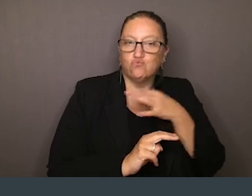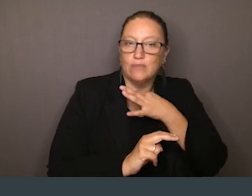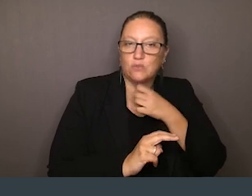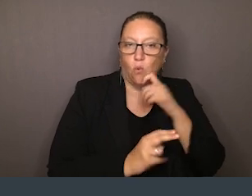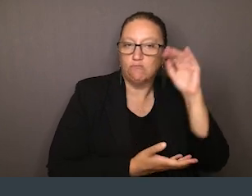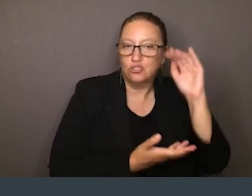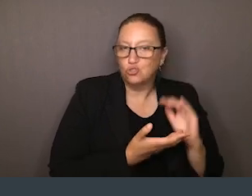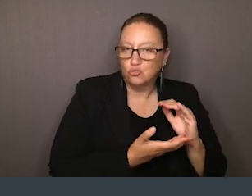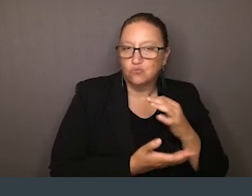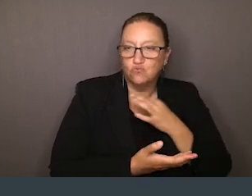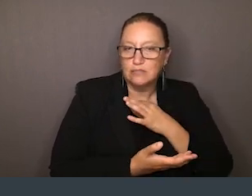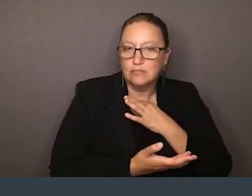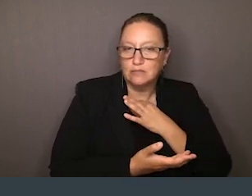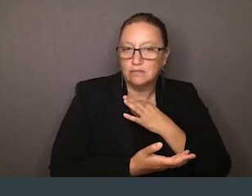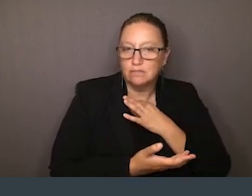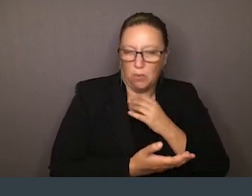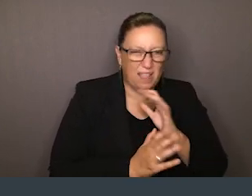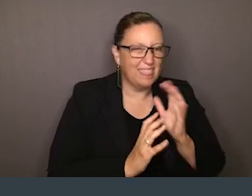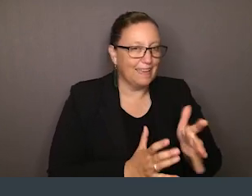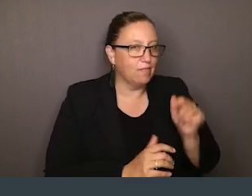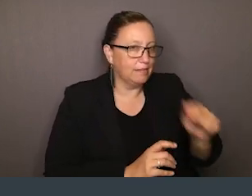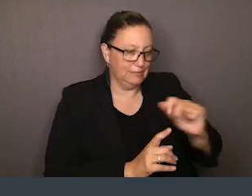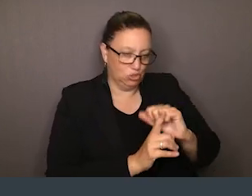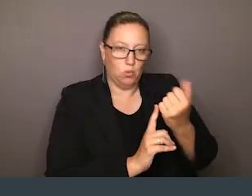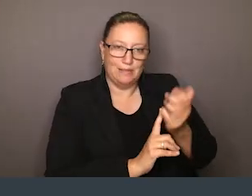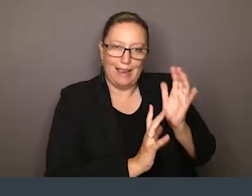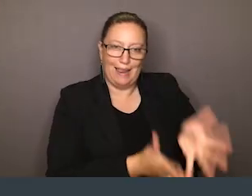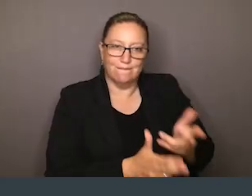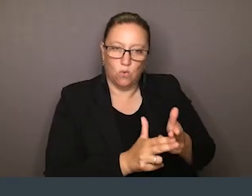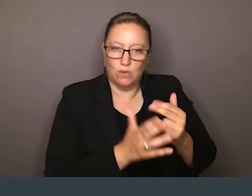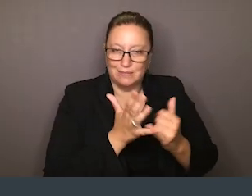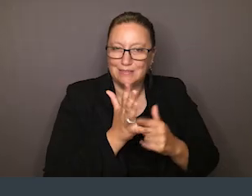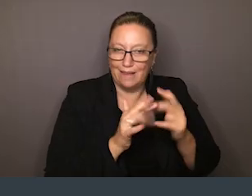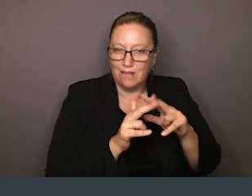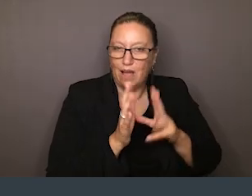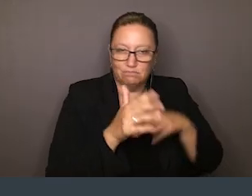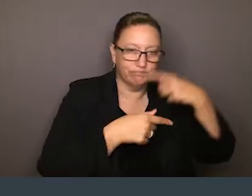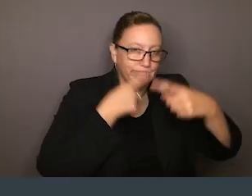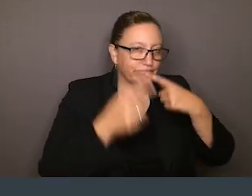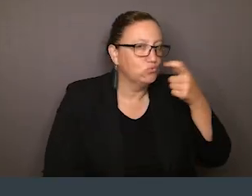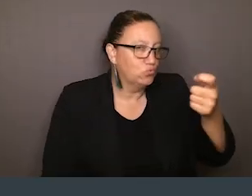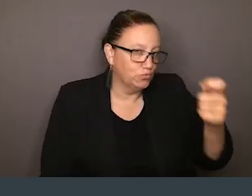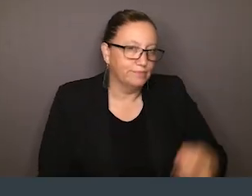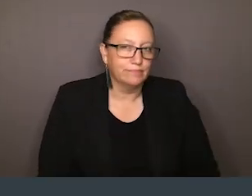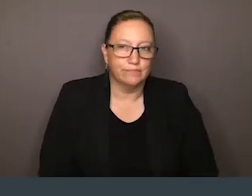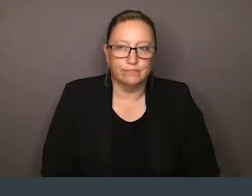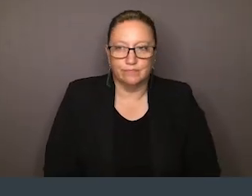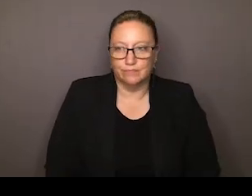lowered risk of mental illness. And I'm going to leave that to Stefan to unpack